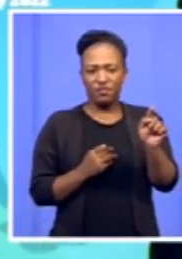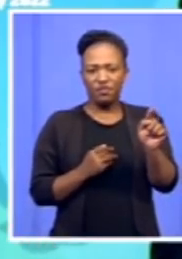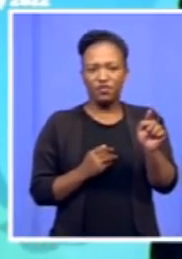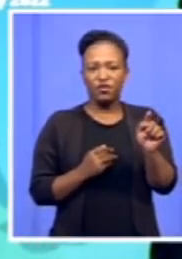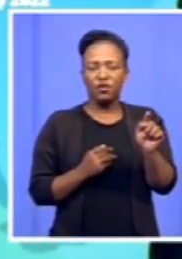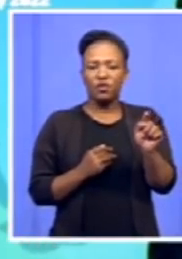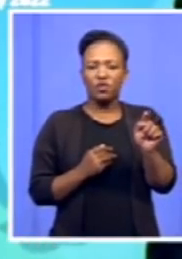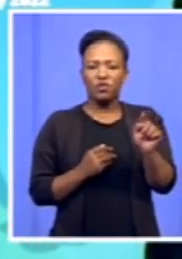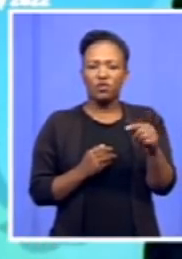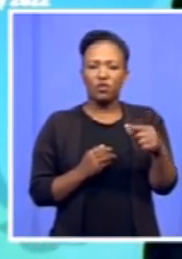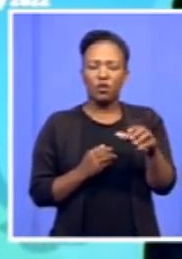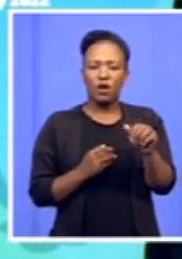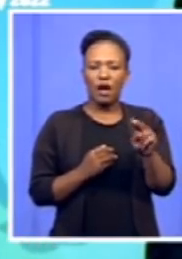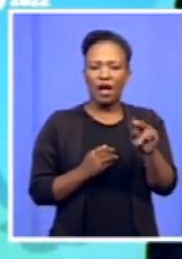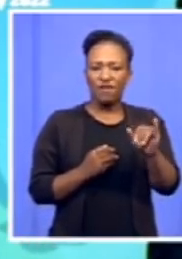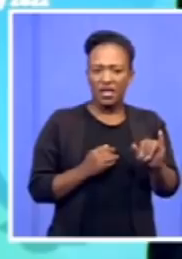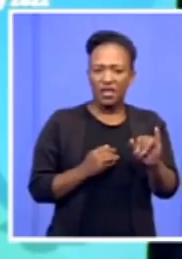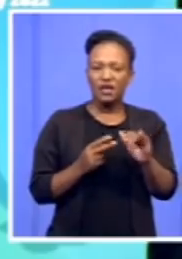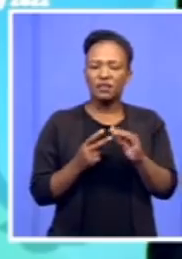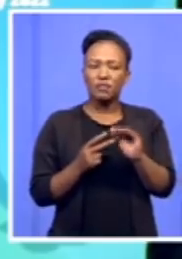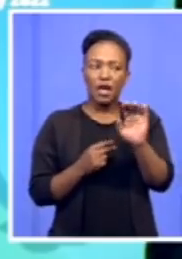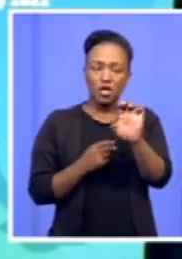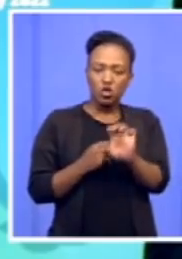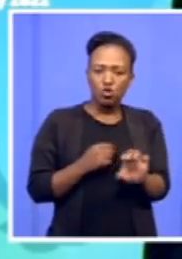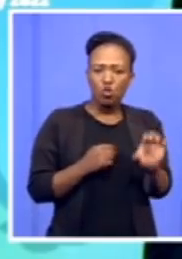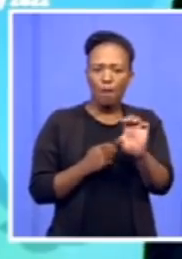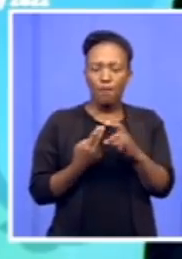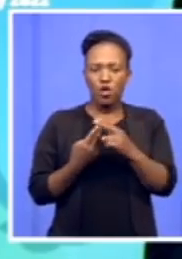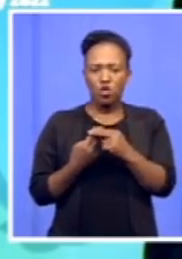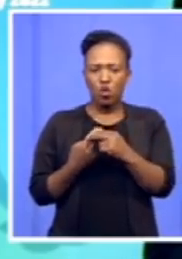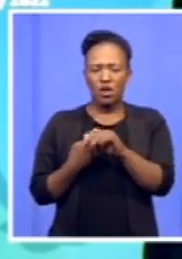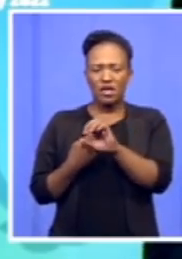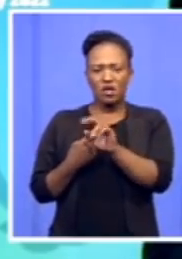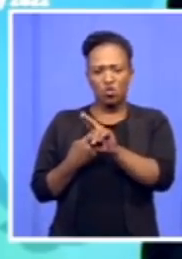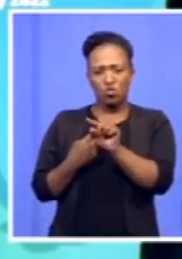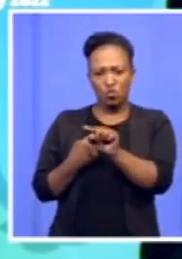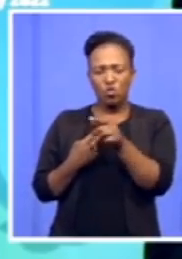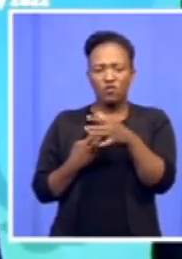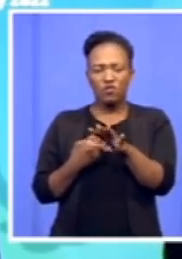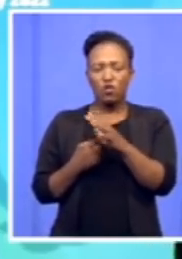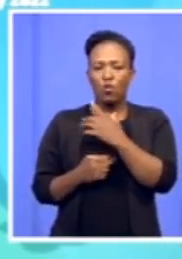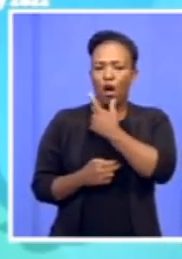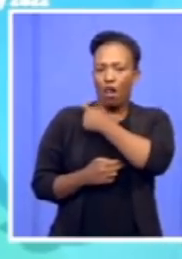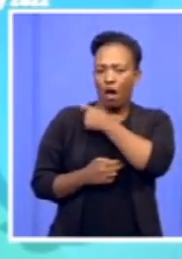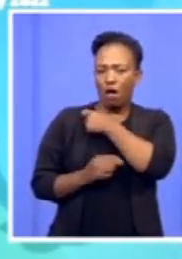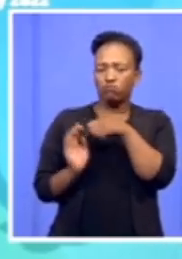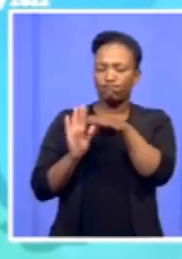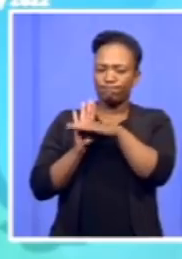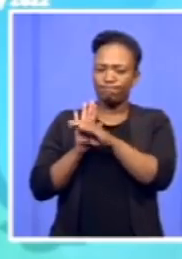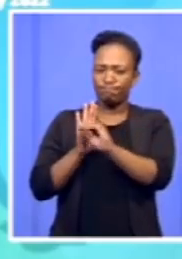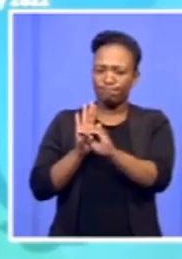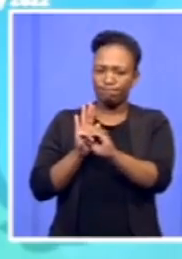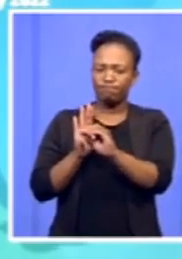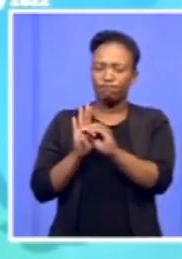Union, also African countries that have vaccination programs, between ourselves,